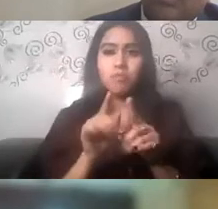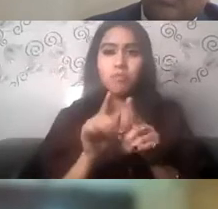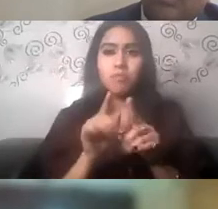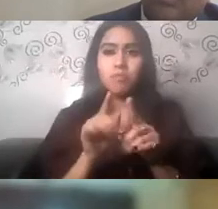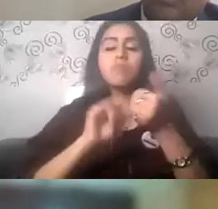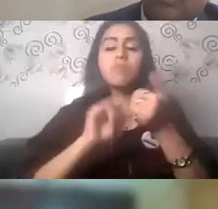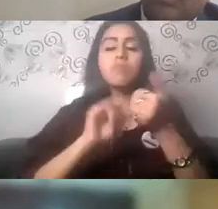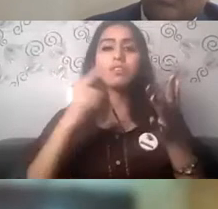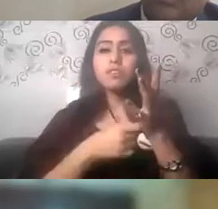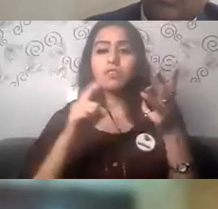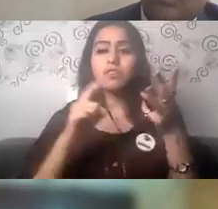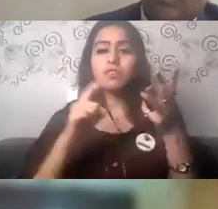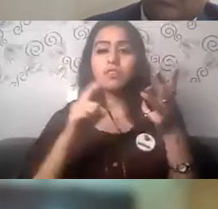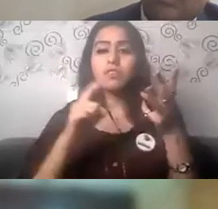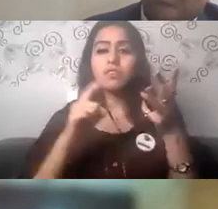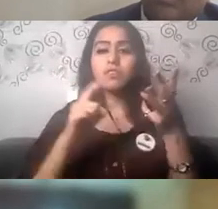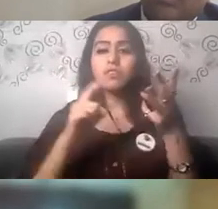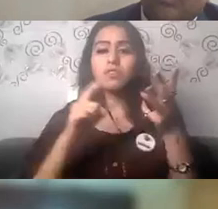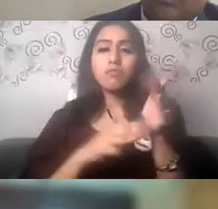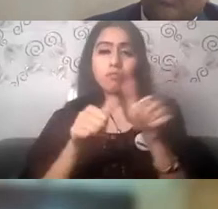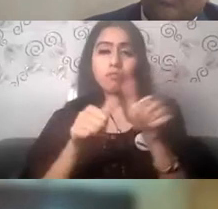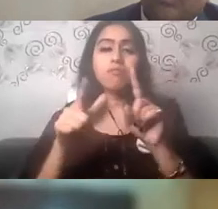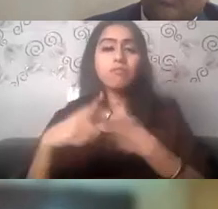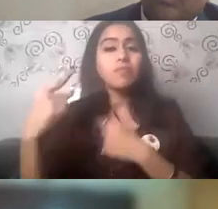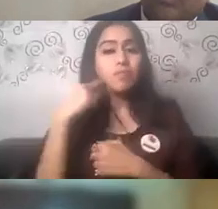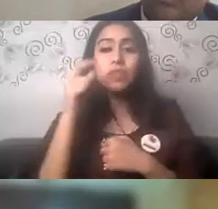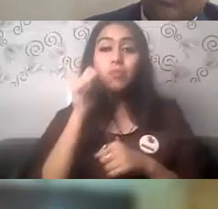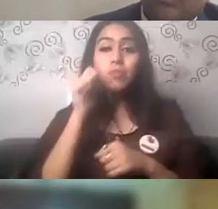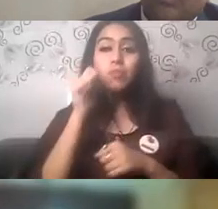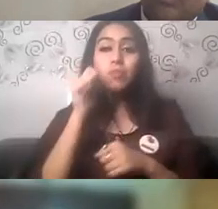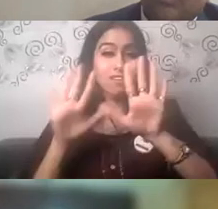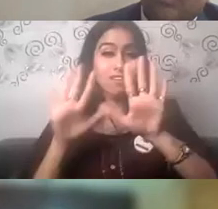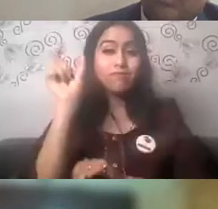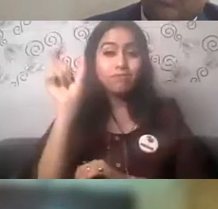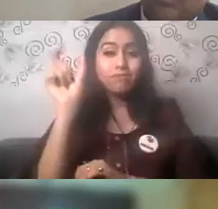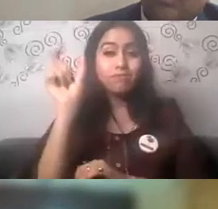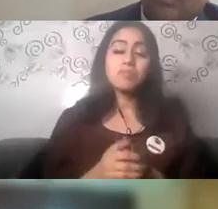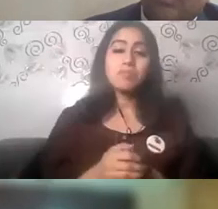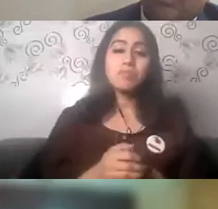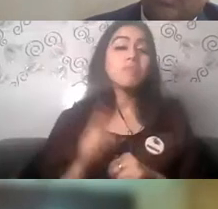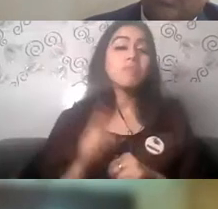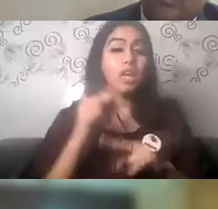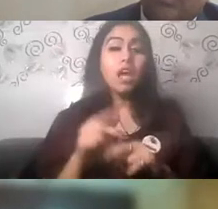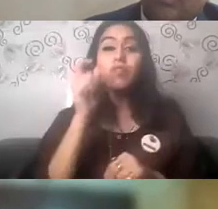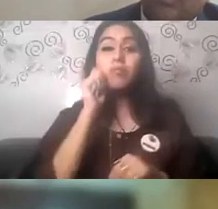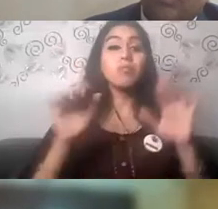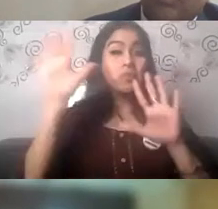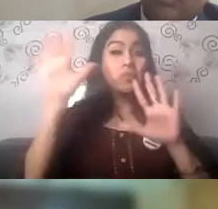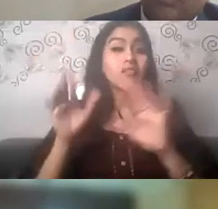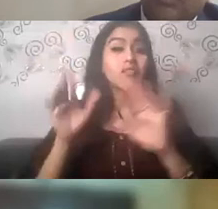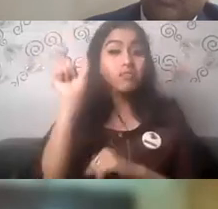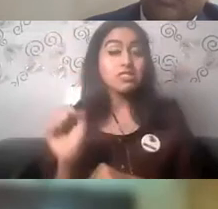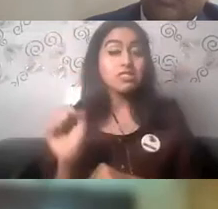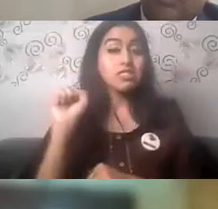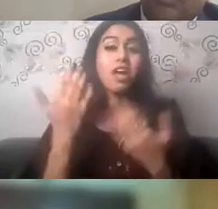ji? Not yet. Anyway, today what the chief guest was a Bollywood actor, and he's having a